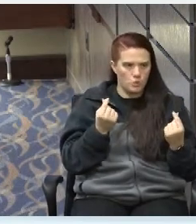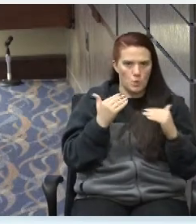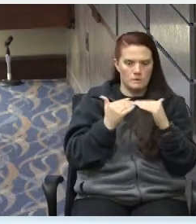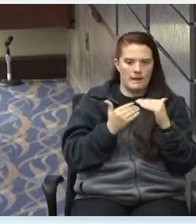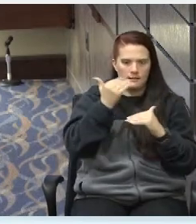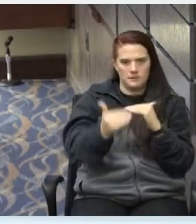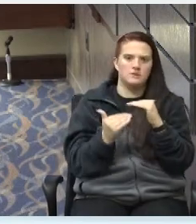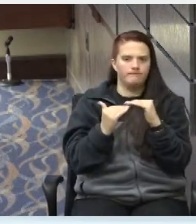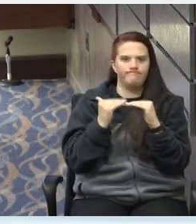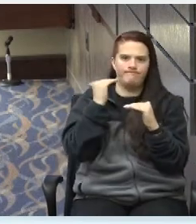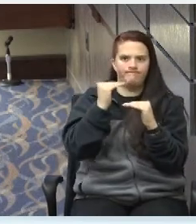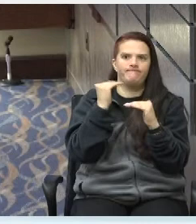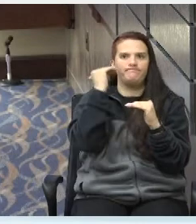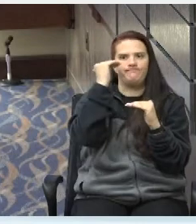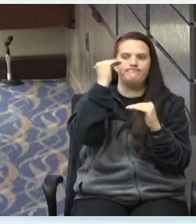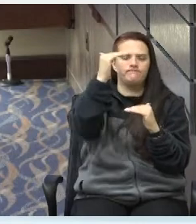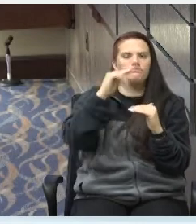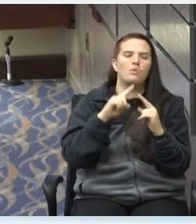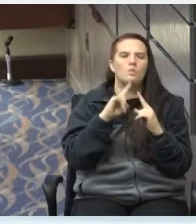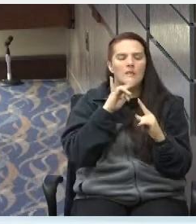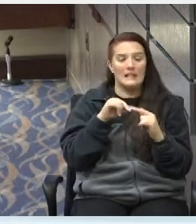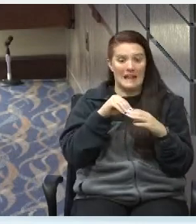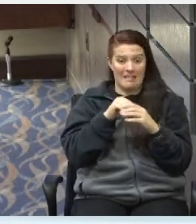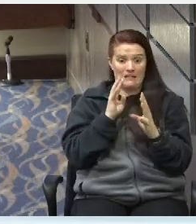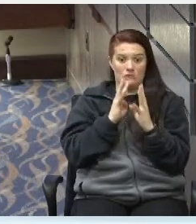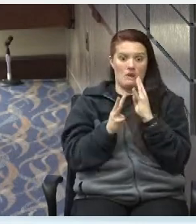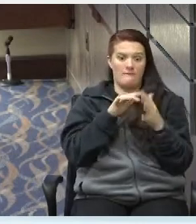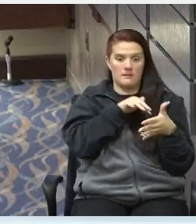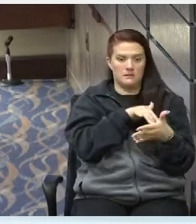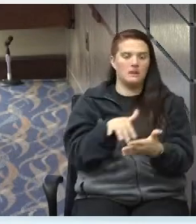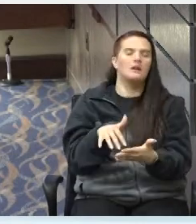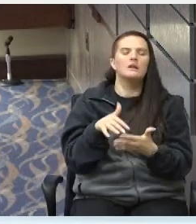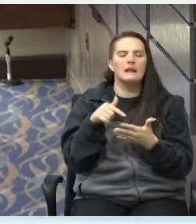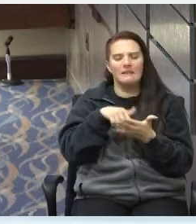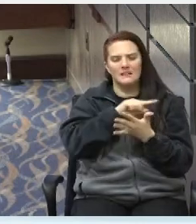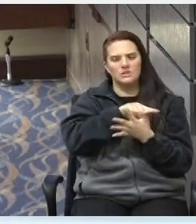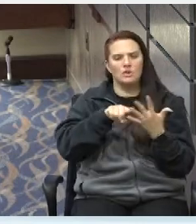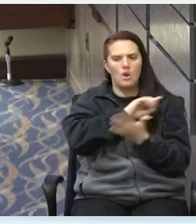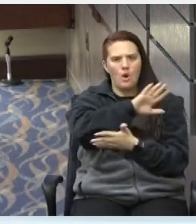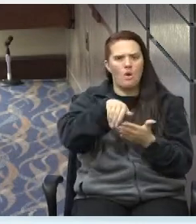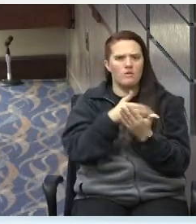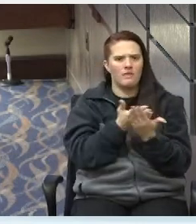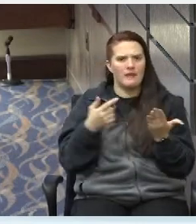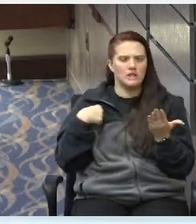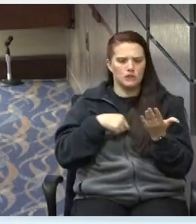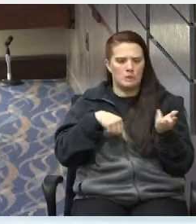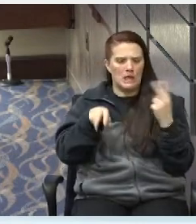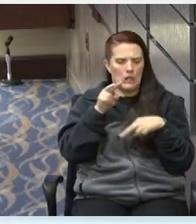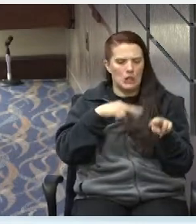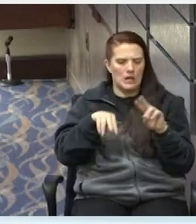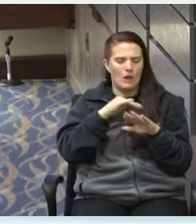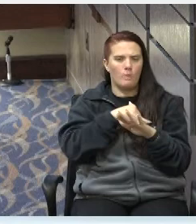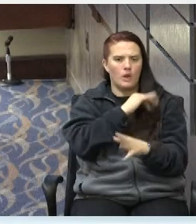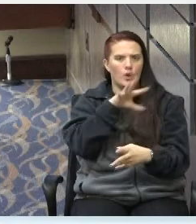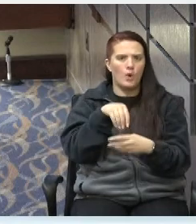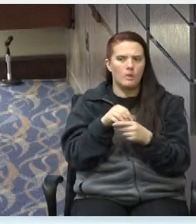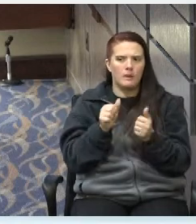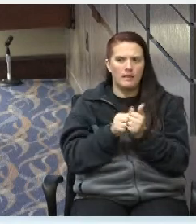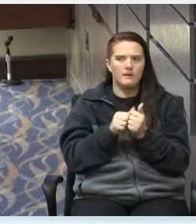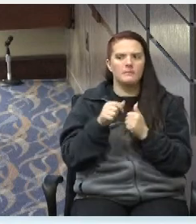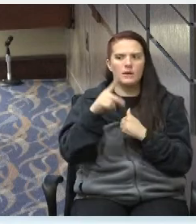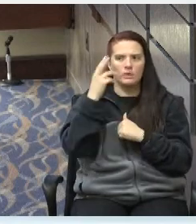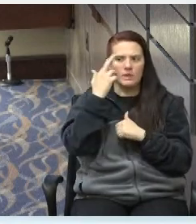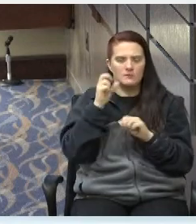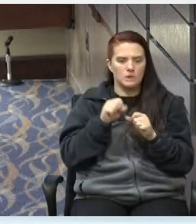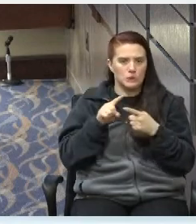So basically, in the traffic study, these are all of the things that we look at, that we incorporate. I'm not going to read them all to